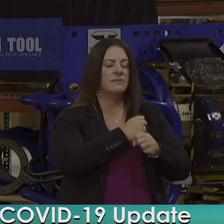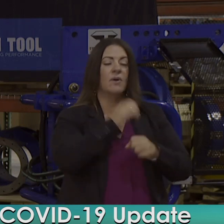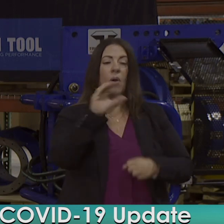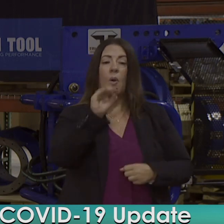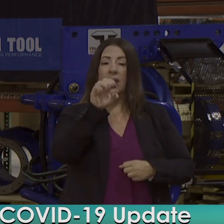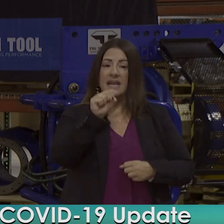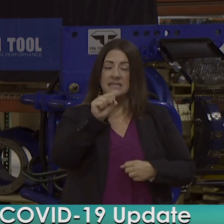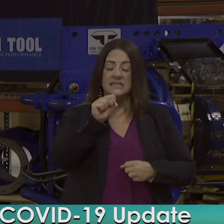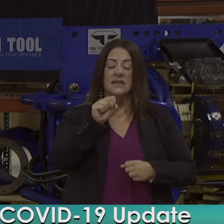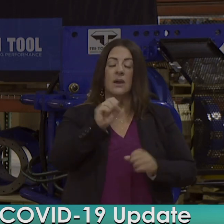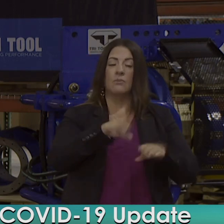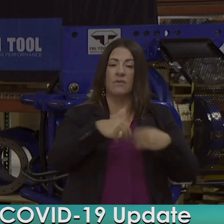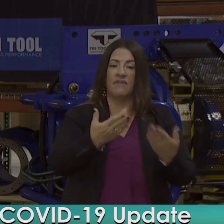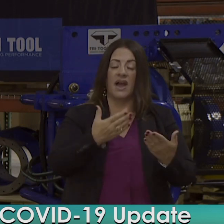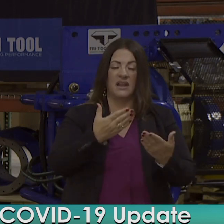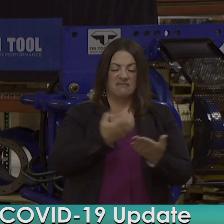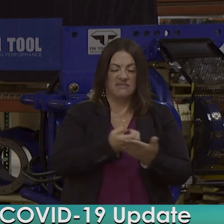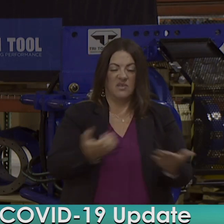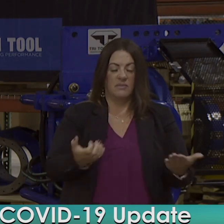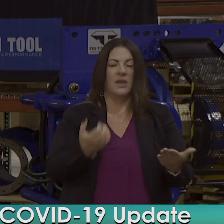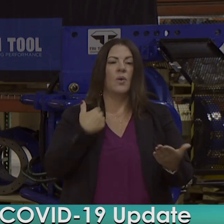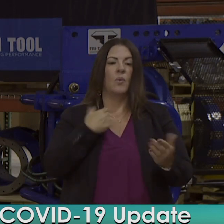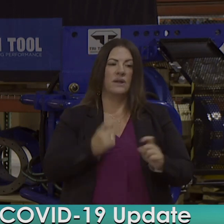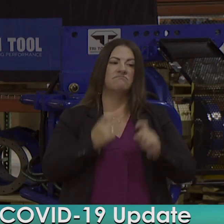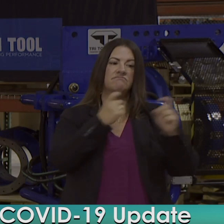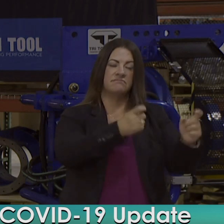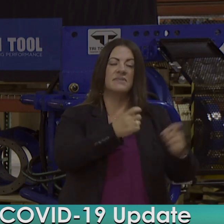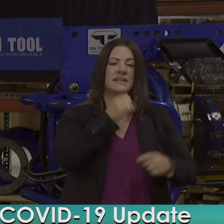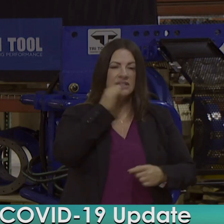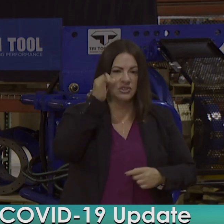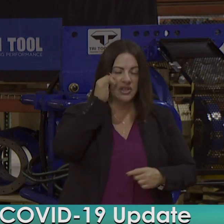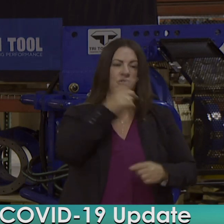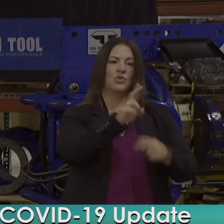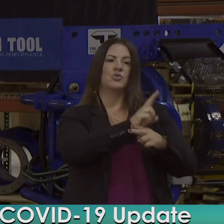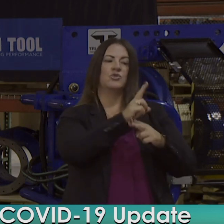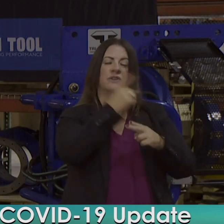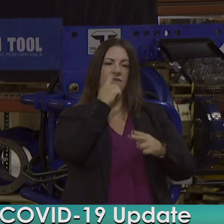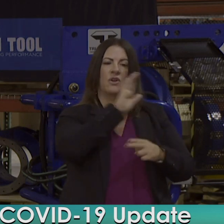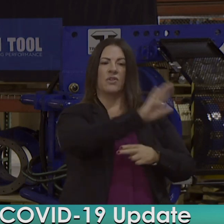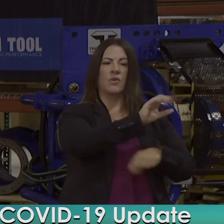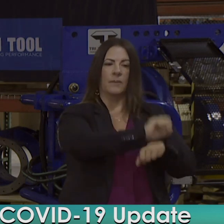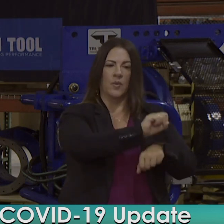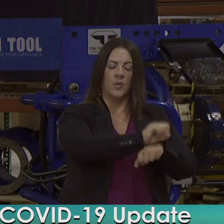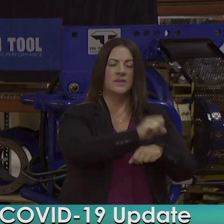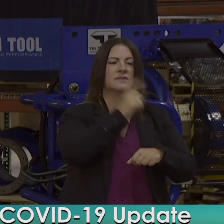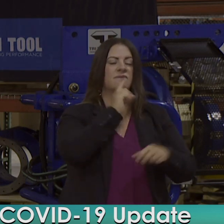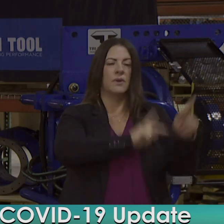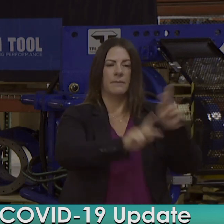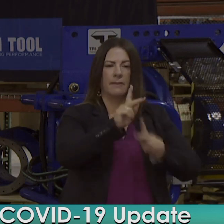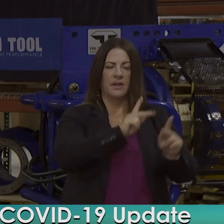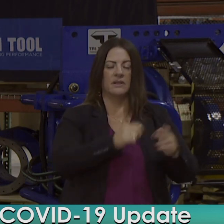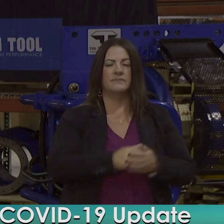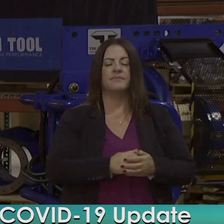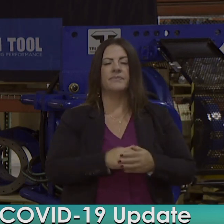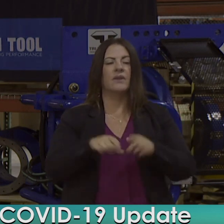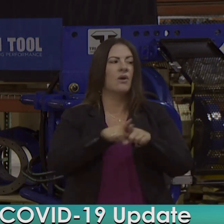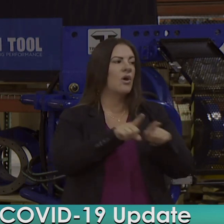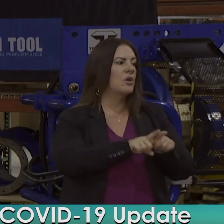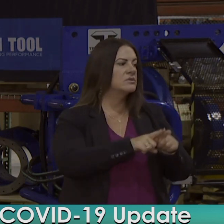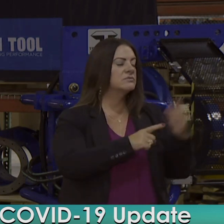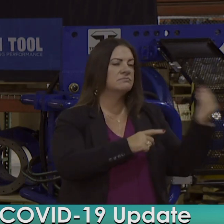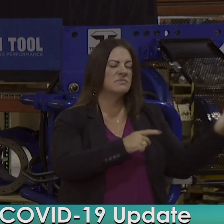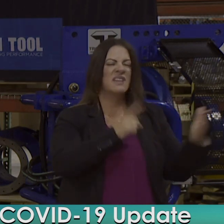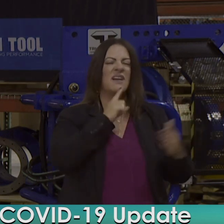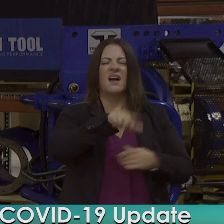OES-provided PPE. It was just delivered yesterday, and they're using it now, so it's really great. And the governor also mentioned Interstate Plastics, which is just